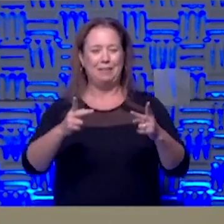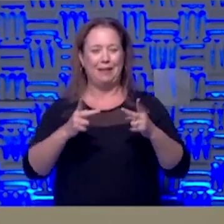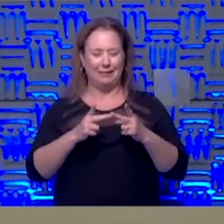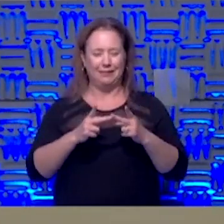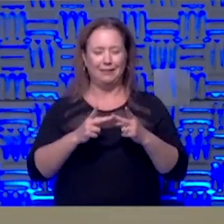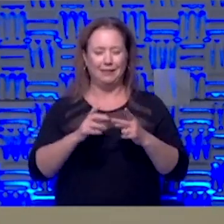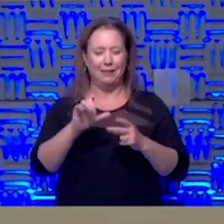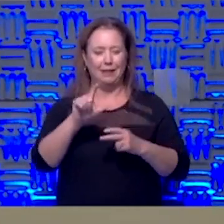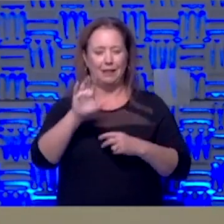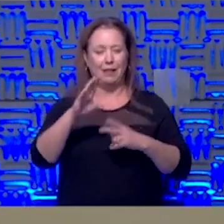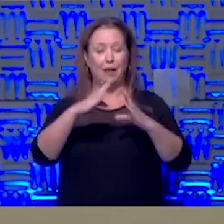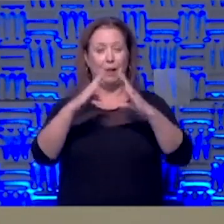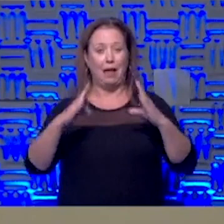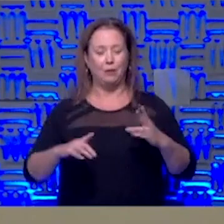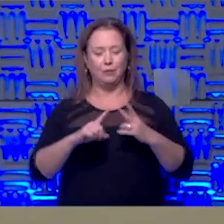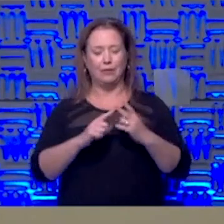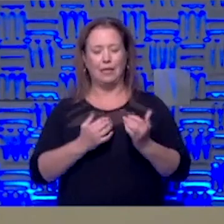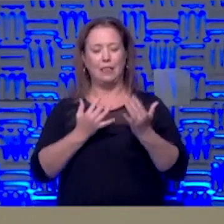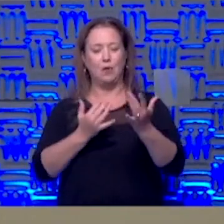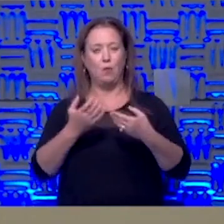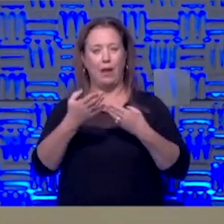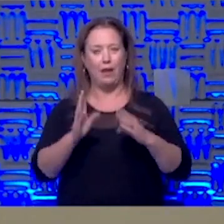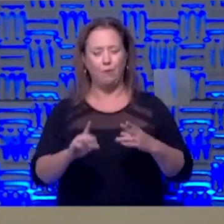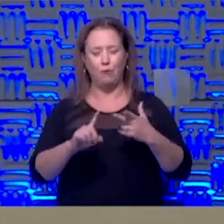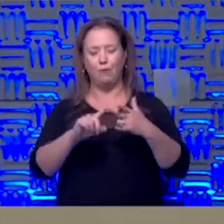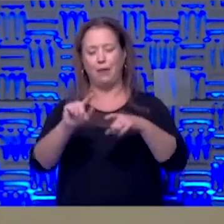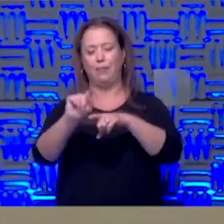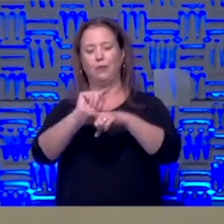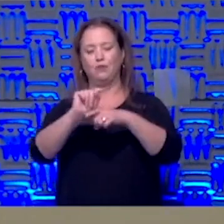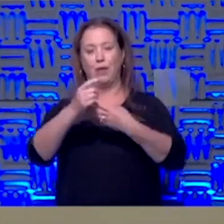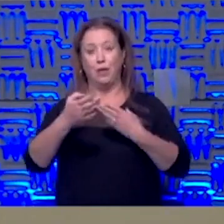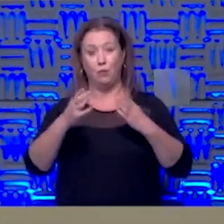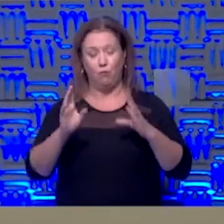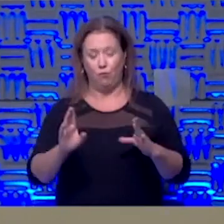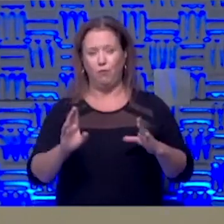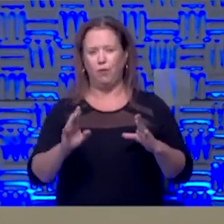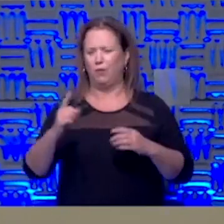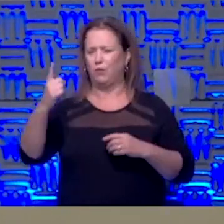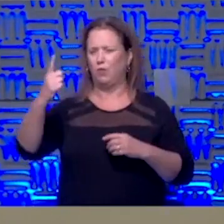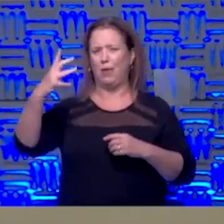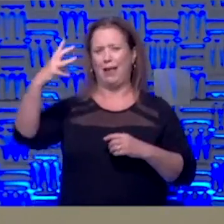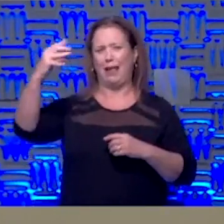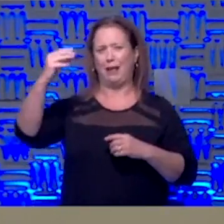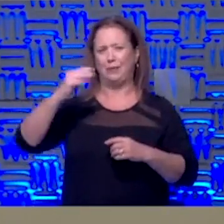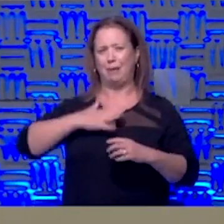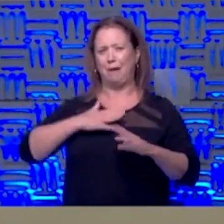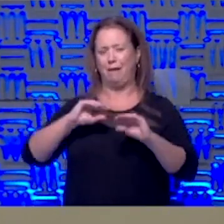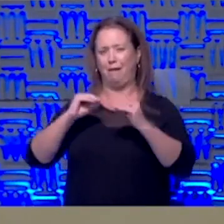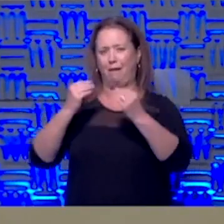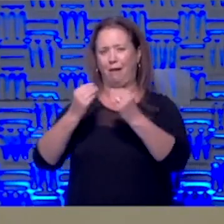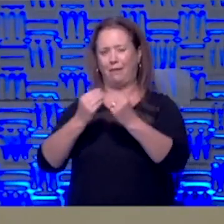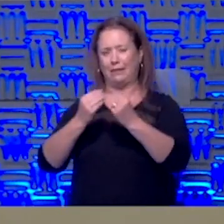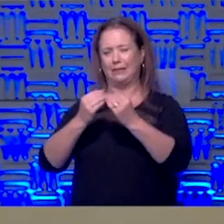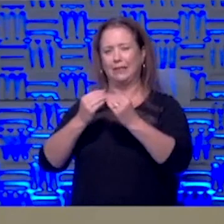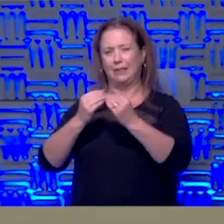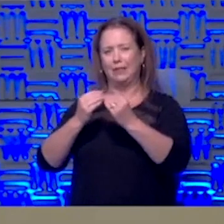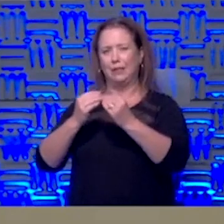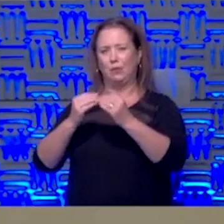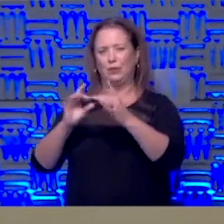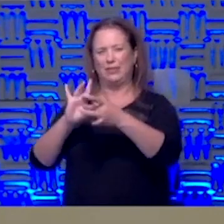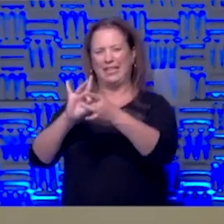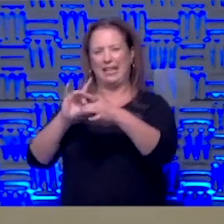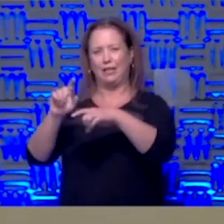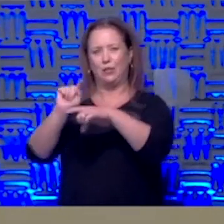clubhouse, in the weight room, in the training room. There's one right outside my office, which is attached to the training